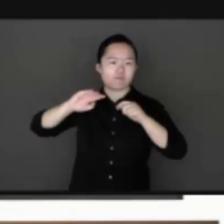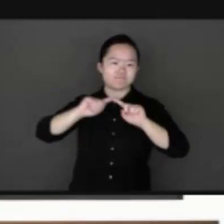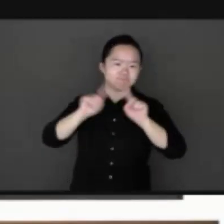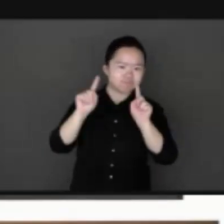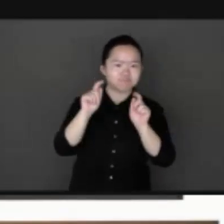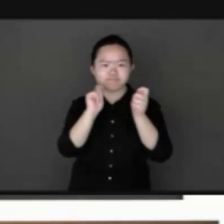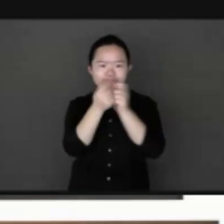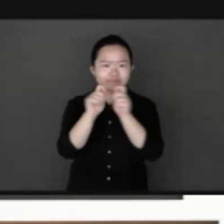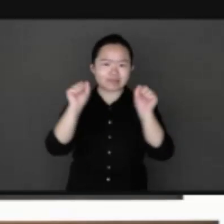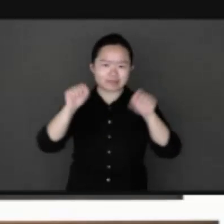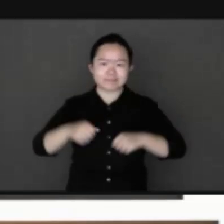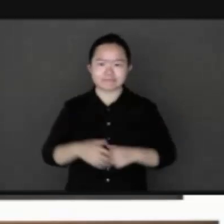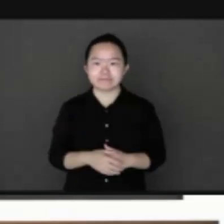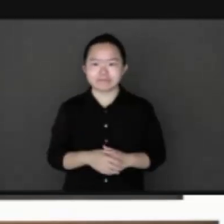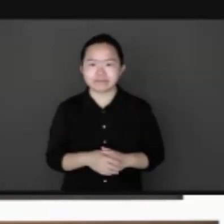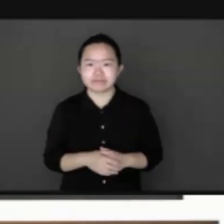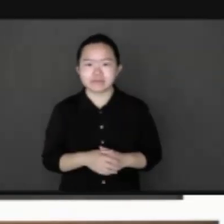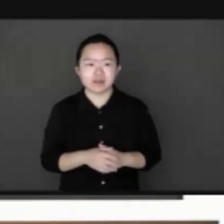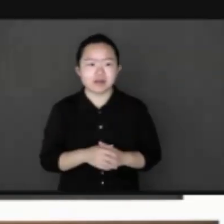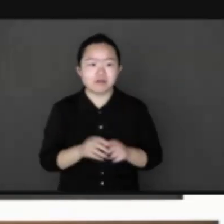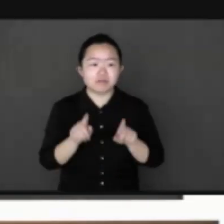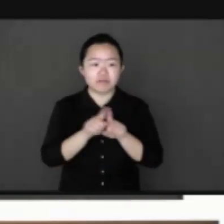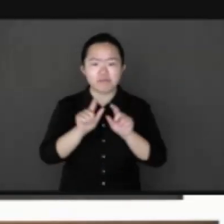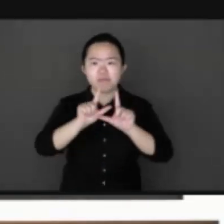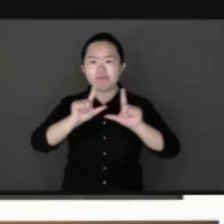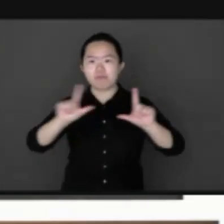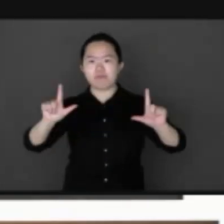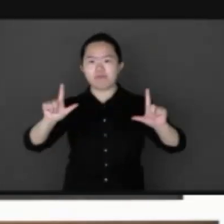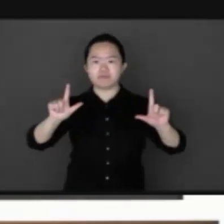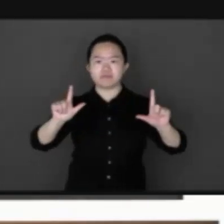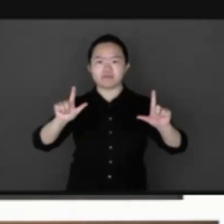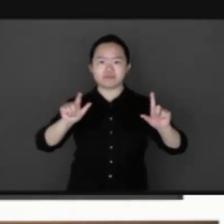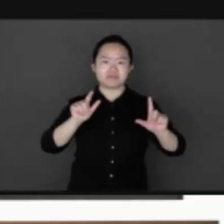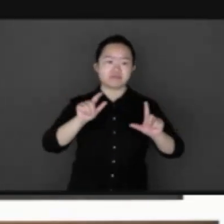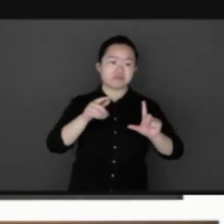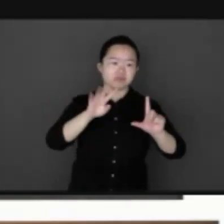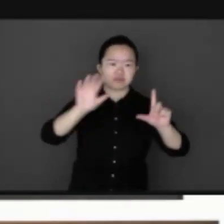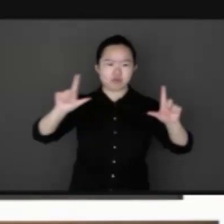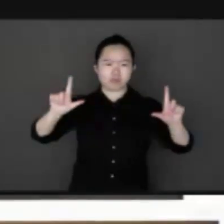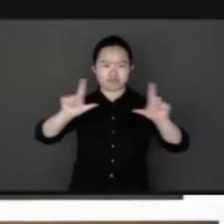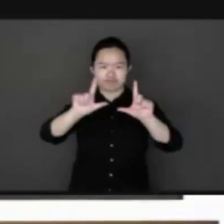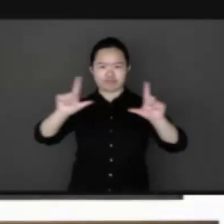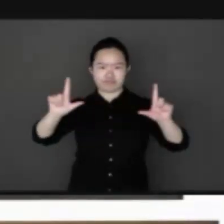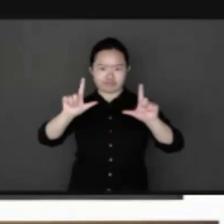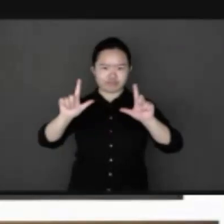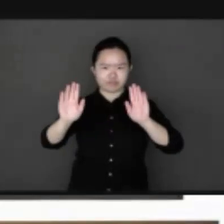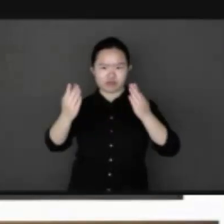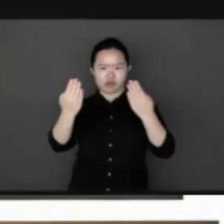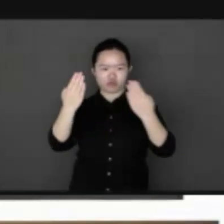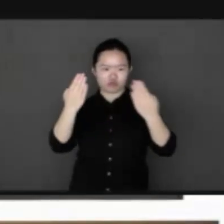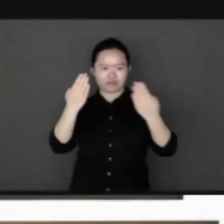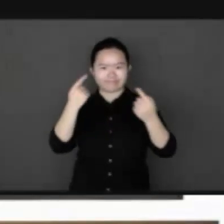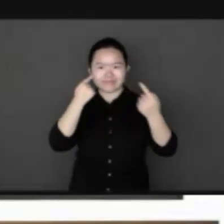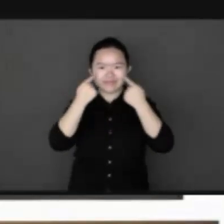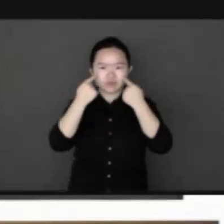So we ended up with, or the workshop ended up with action items. The question was, how should open captions be regulated? So